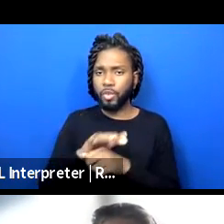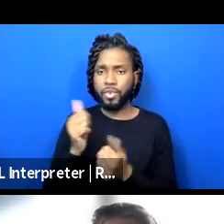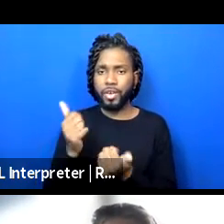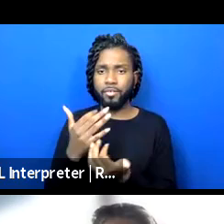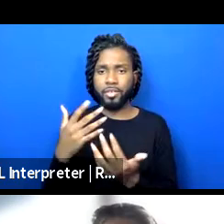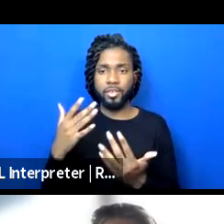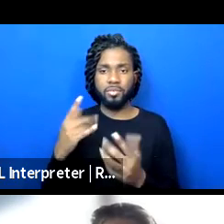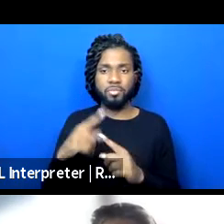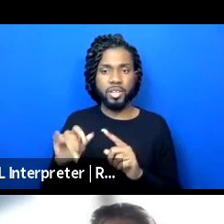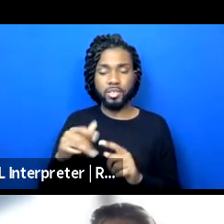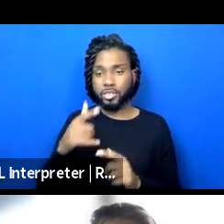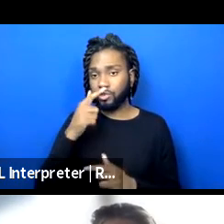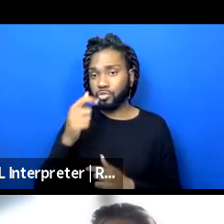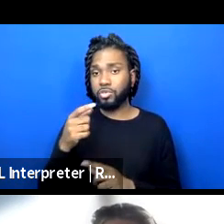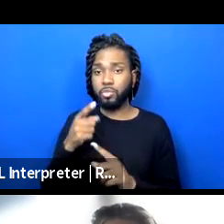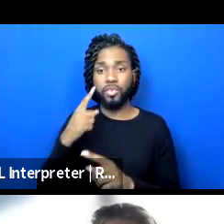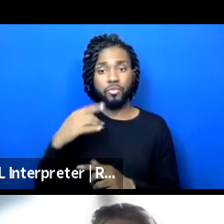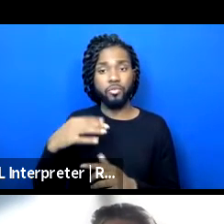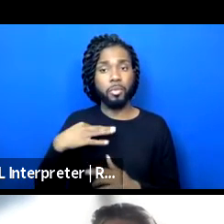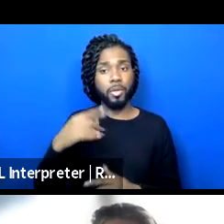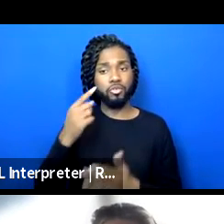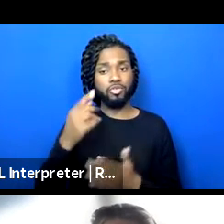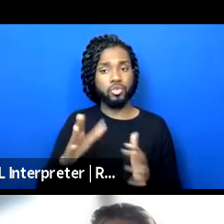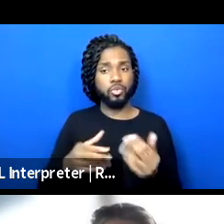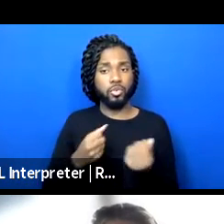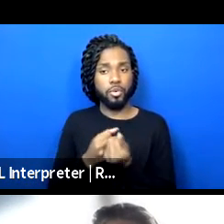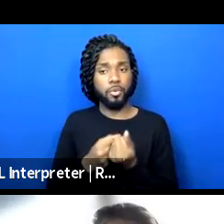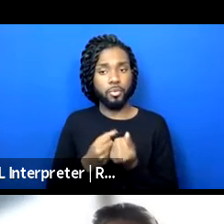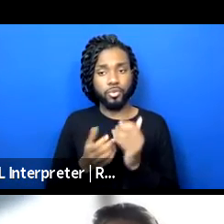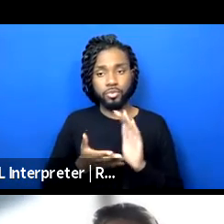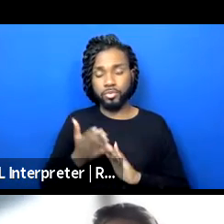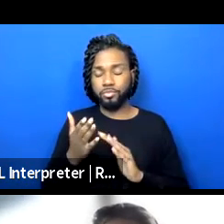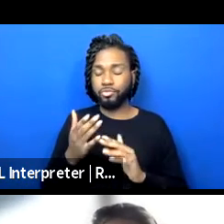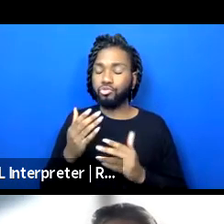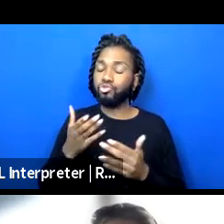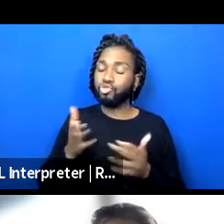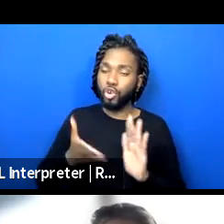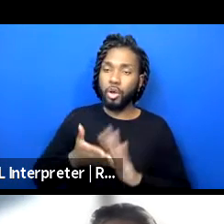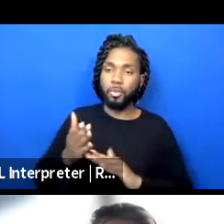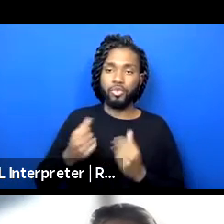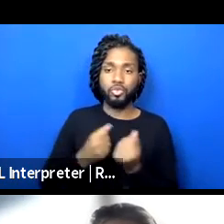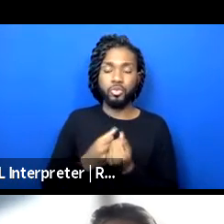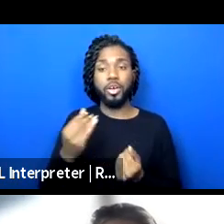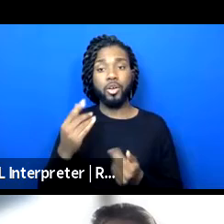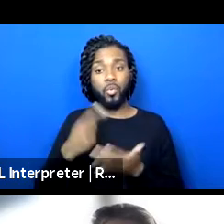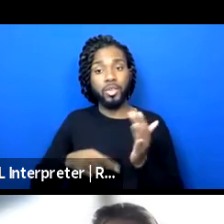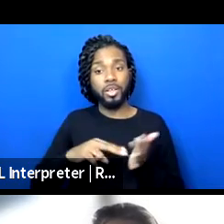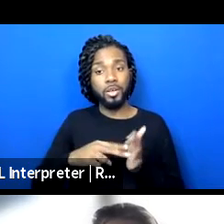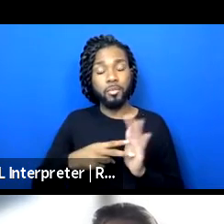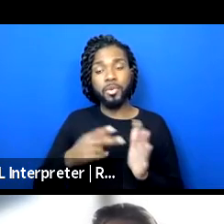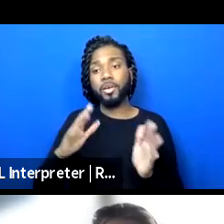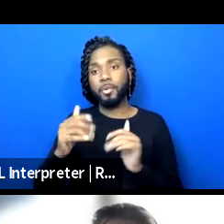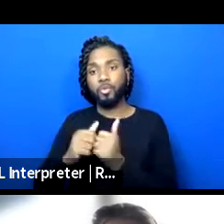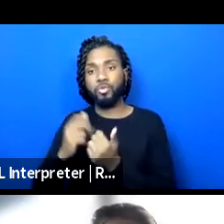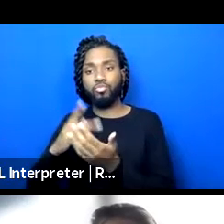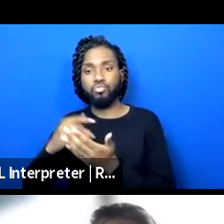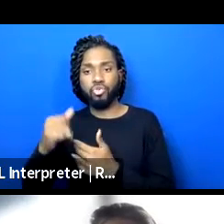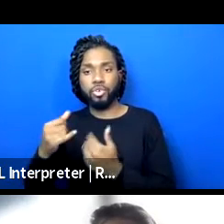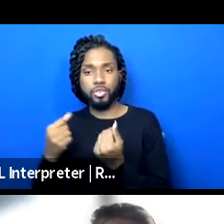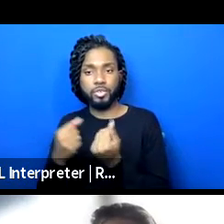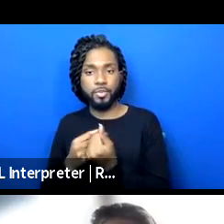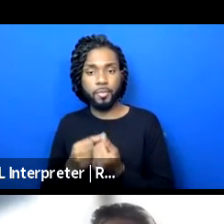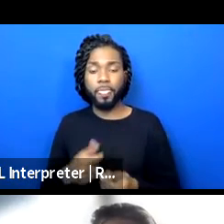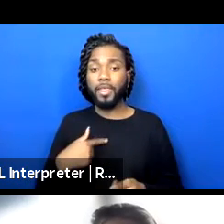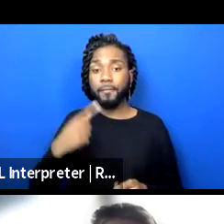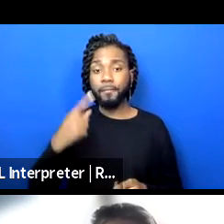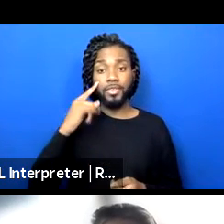about applying for general operating support and all of that that implies versus project support. I also think in